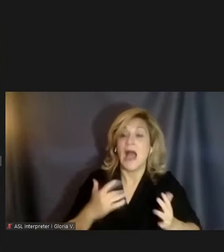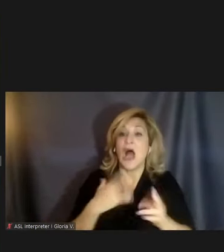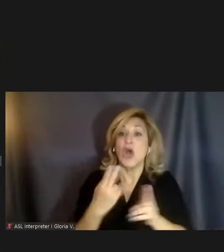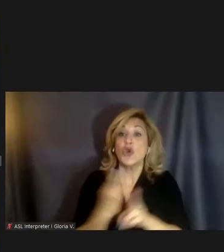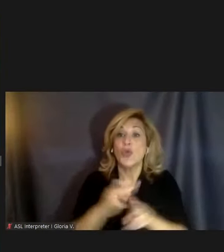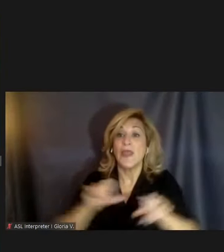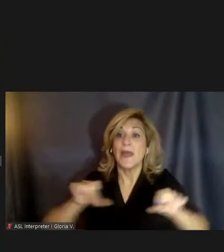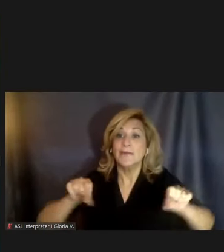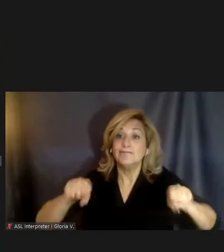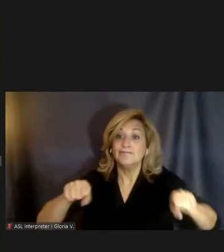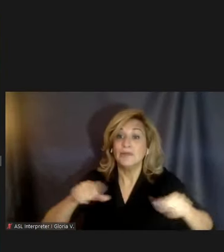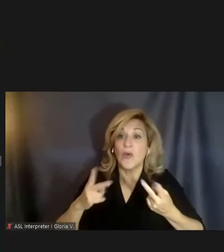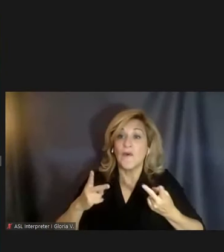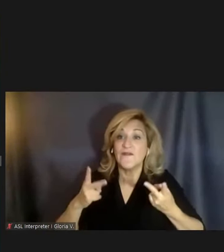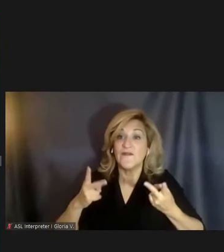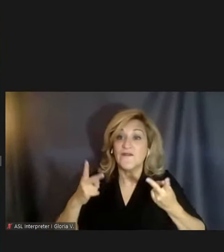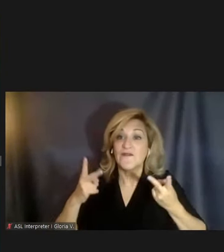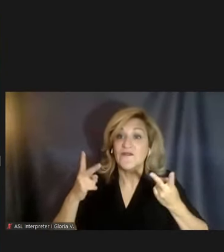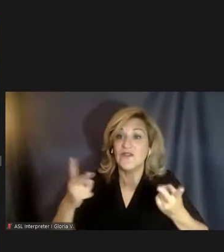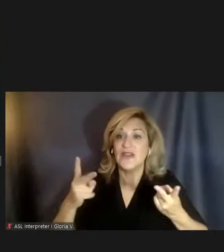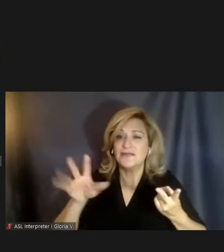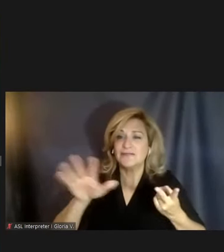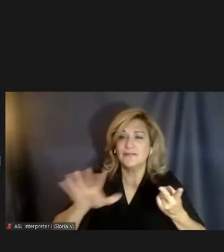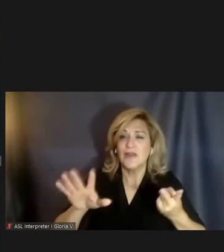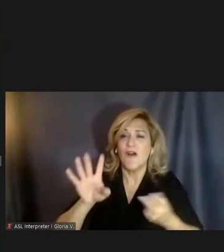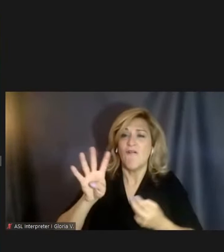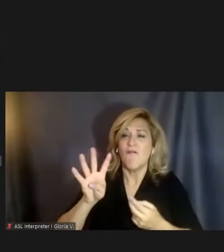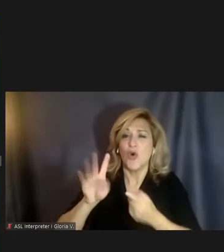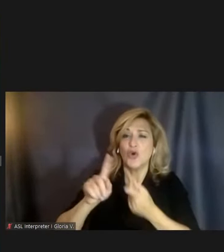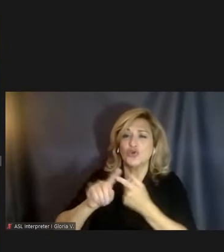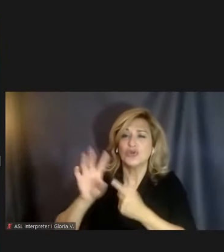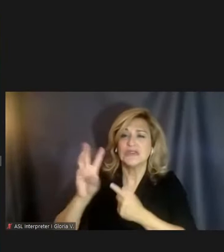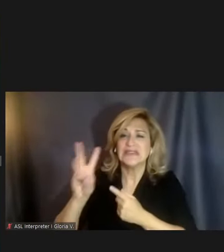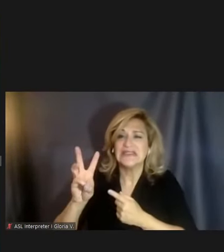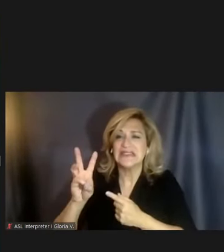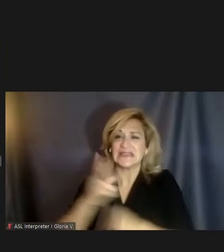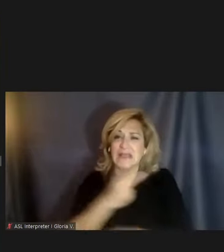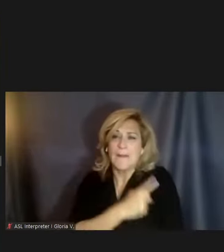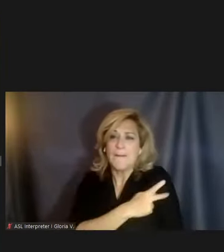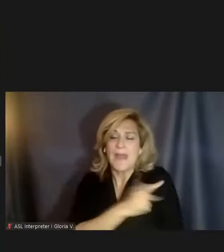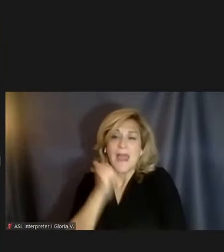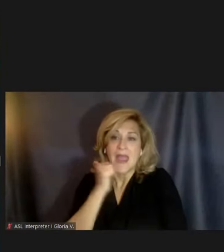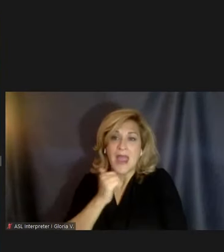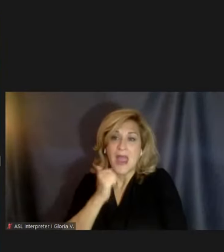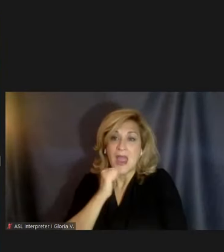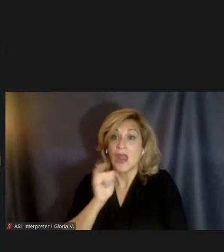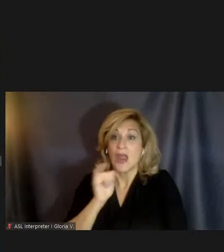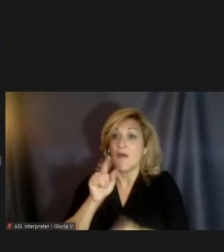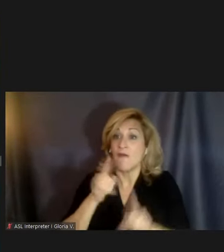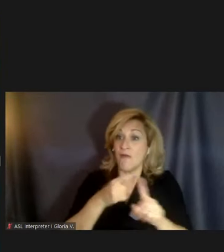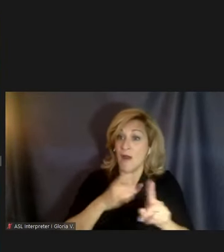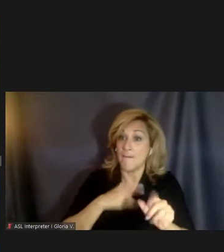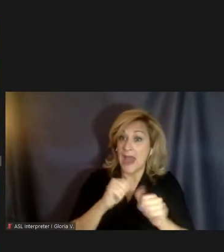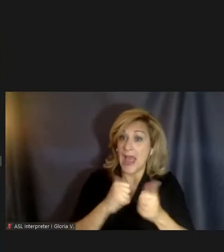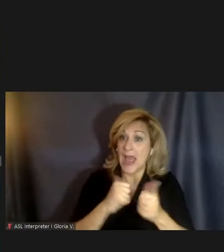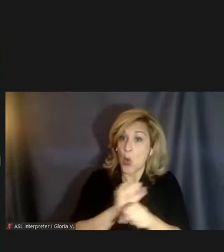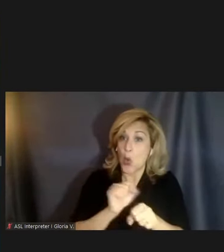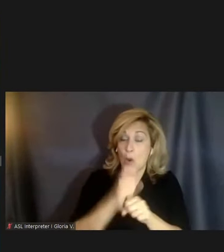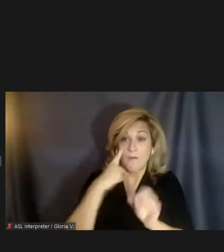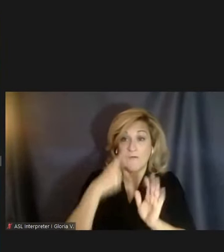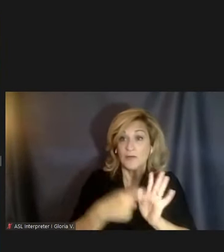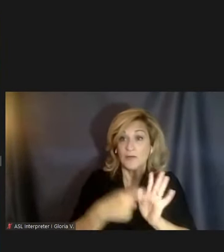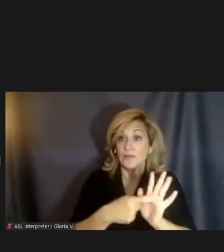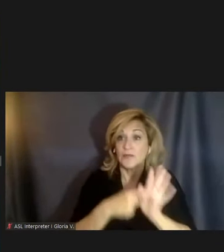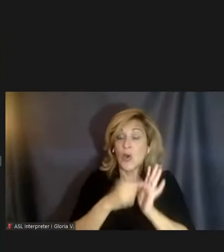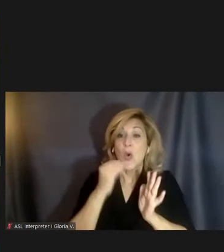visit 4 to 6 patients daily. I'm required by the agency that I work for, which is a home care visiting